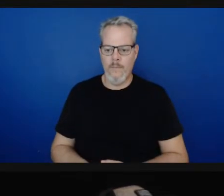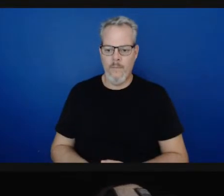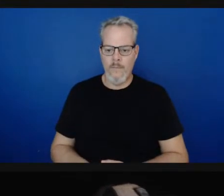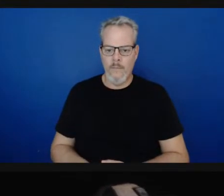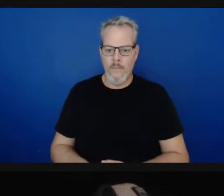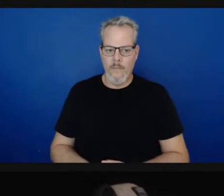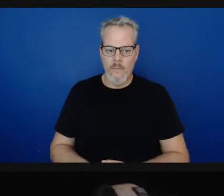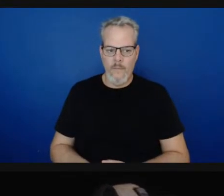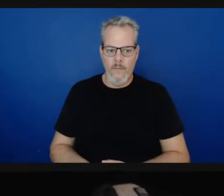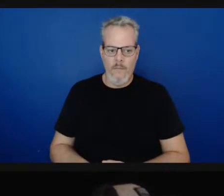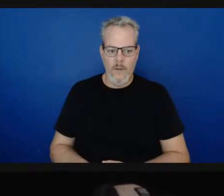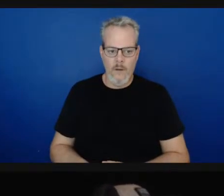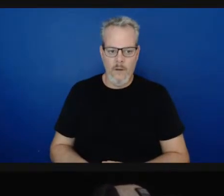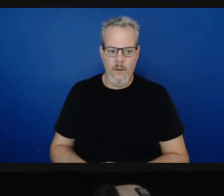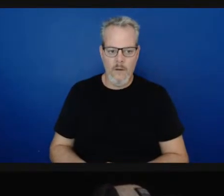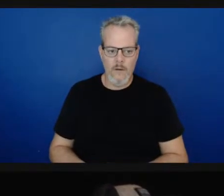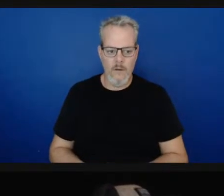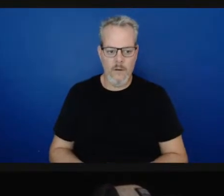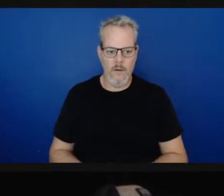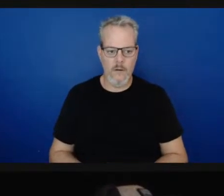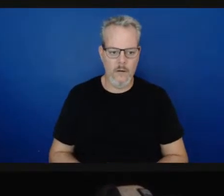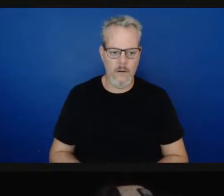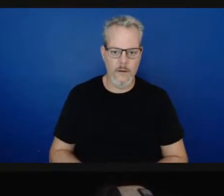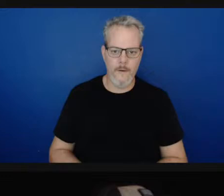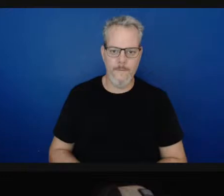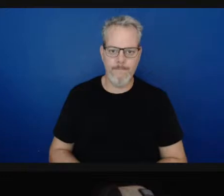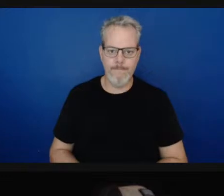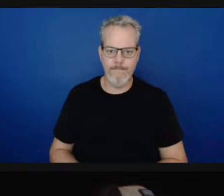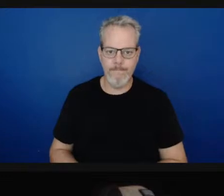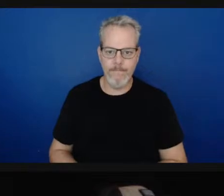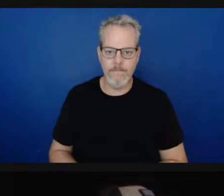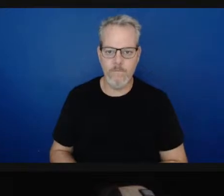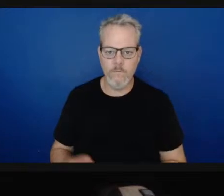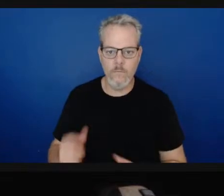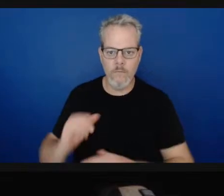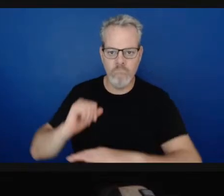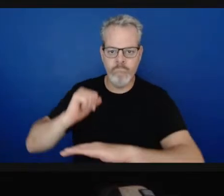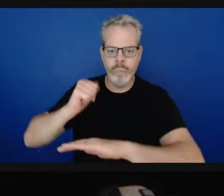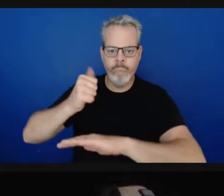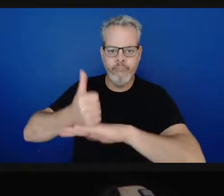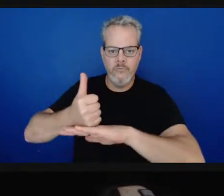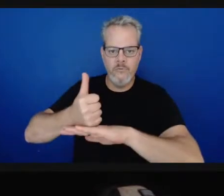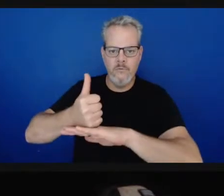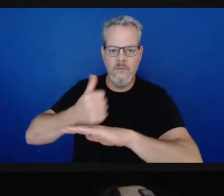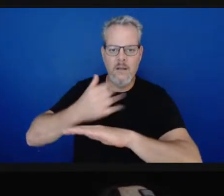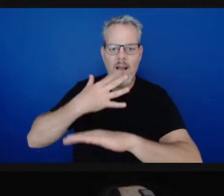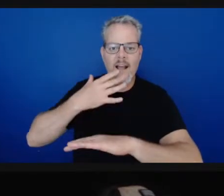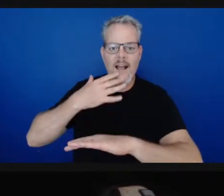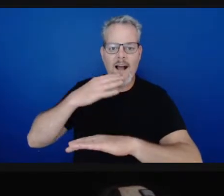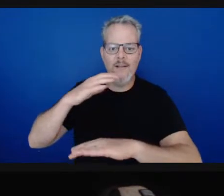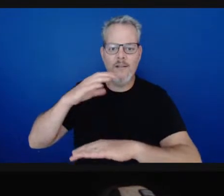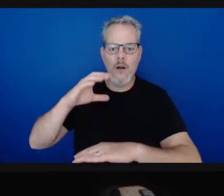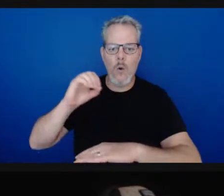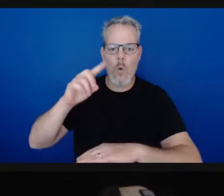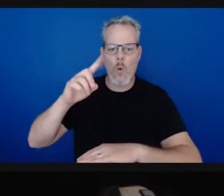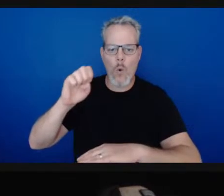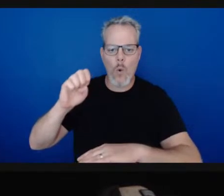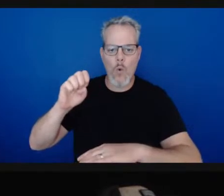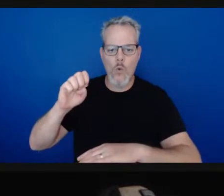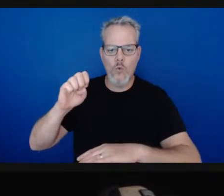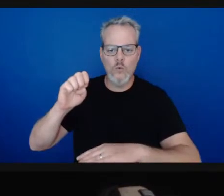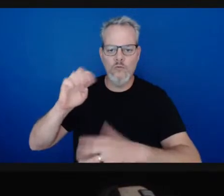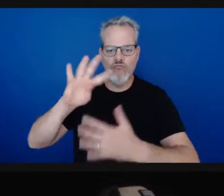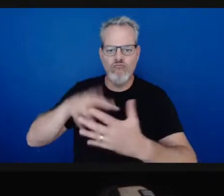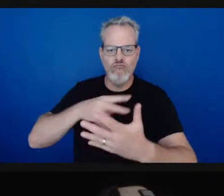Also, Right? maybe This is when I really start putting in this alert level scale, color code scale that began under